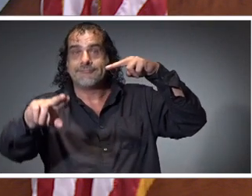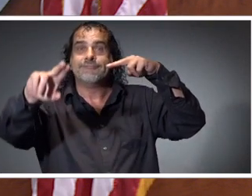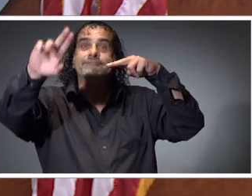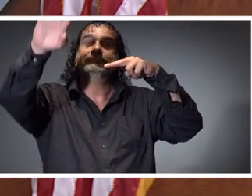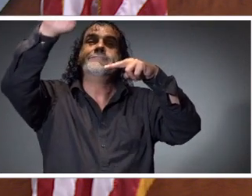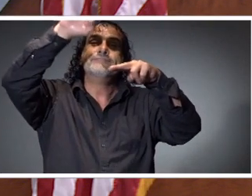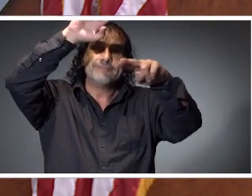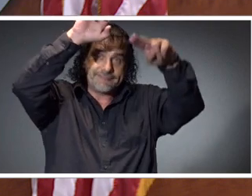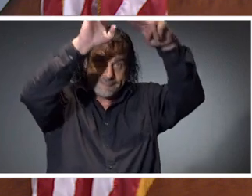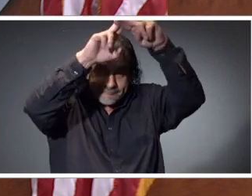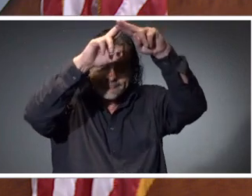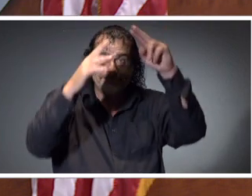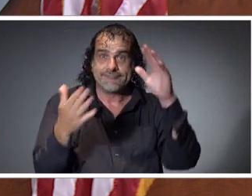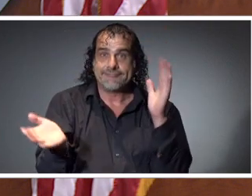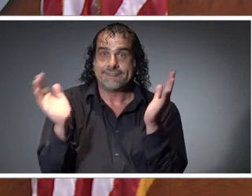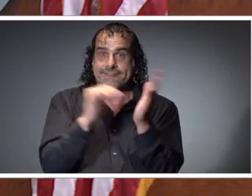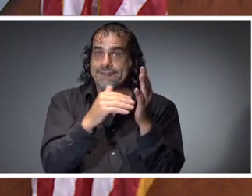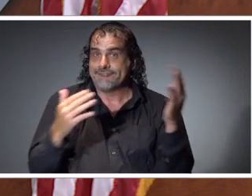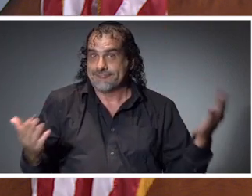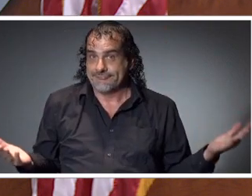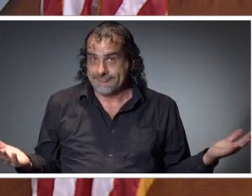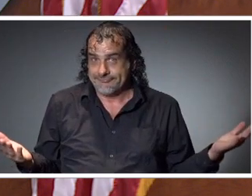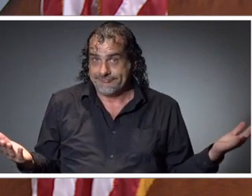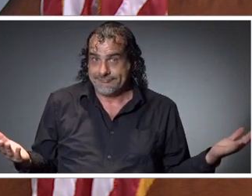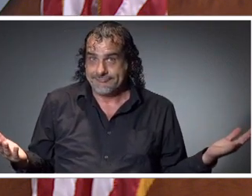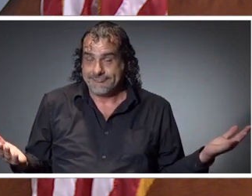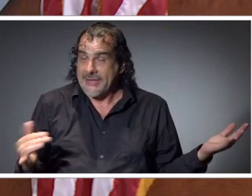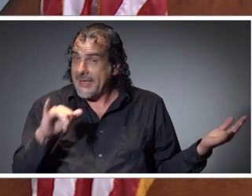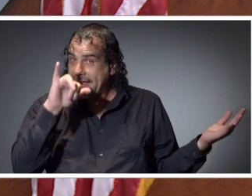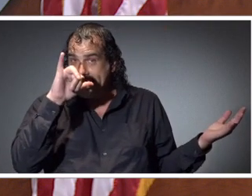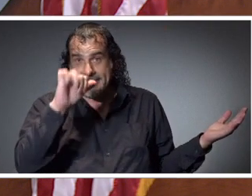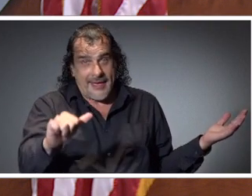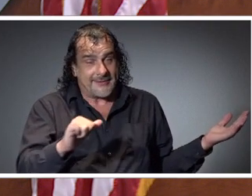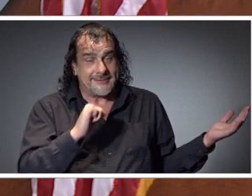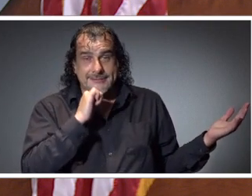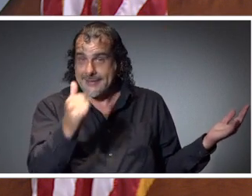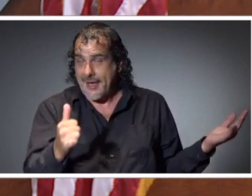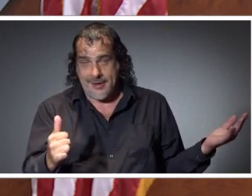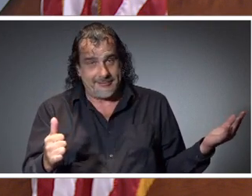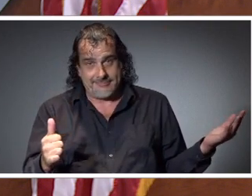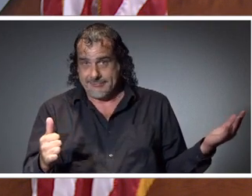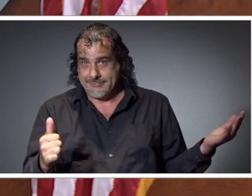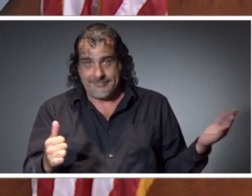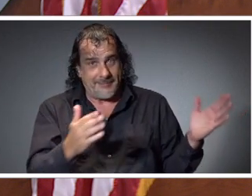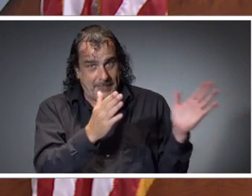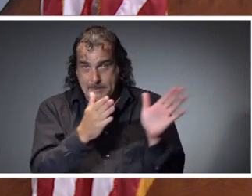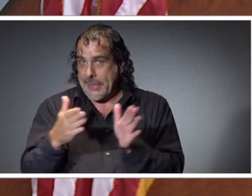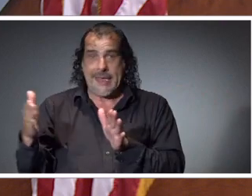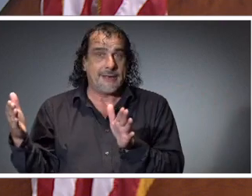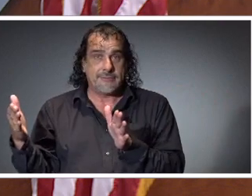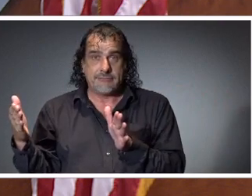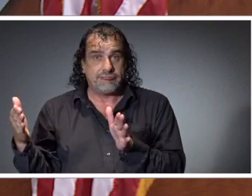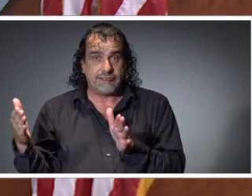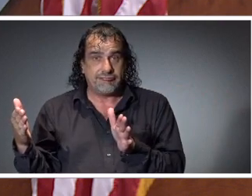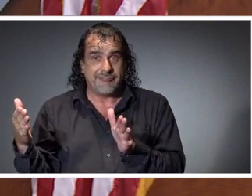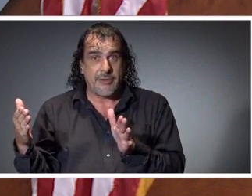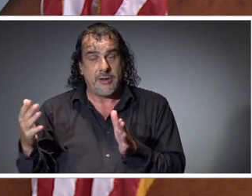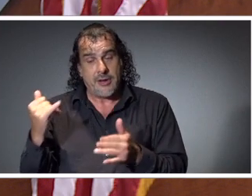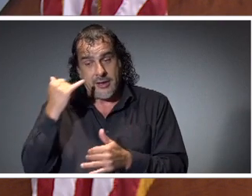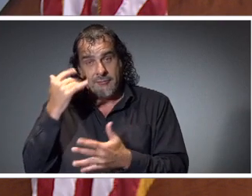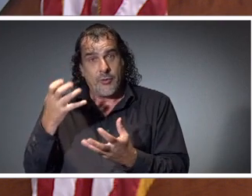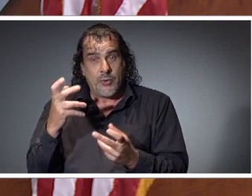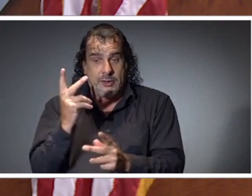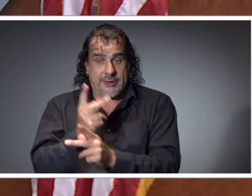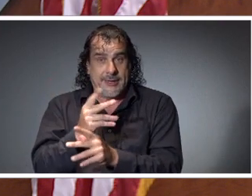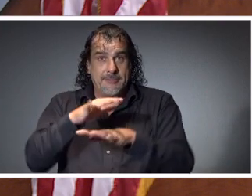even turn around? And that is not what we need to do. If we want to keep our kids in